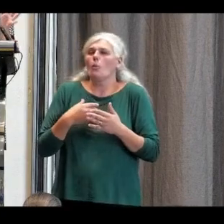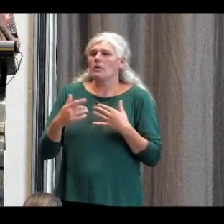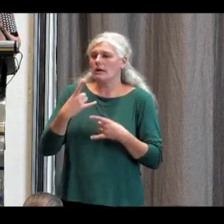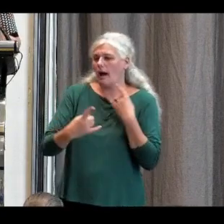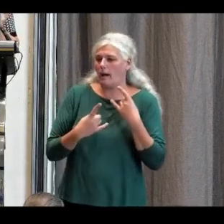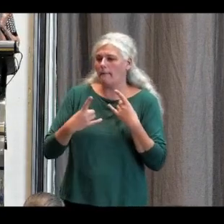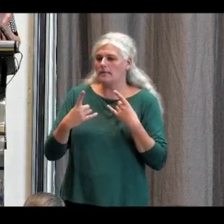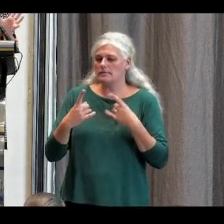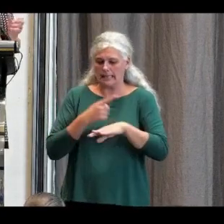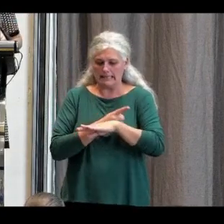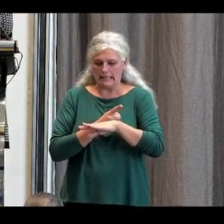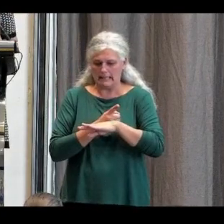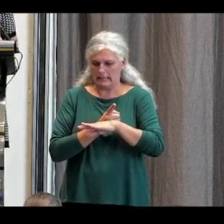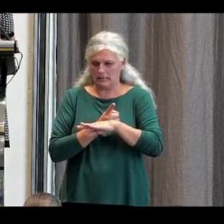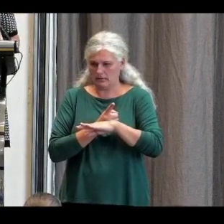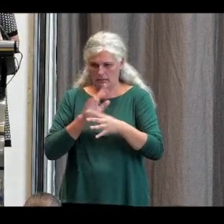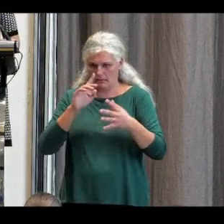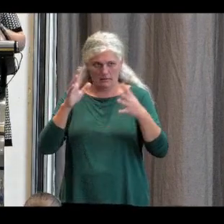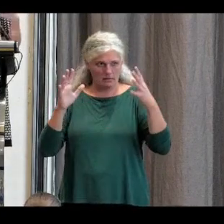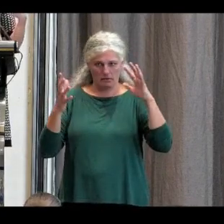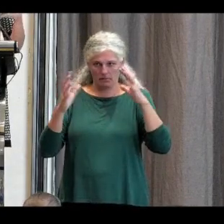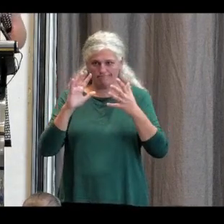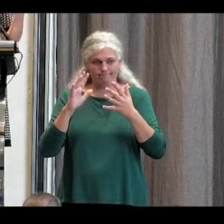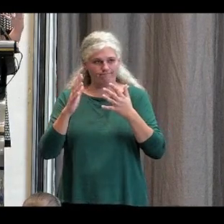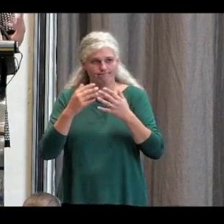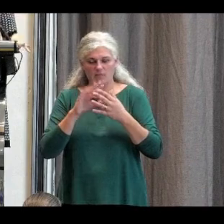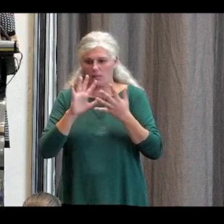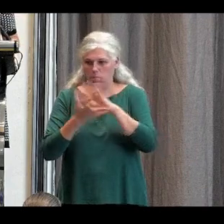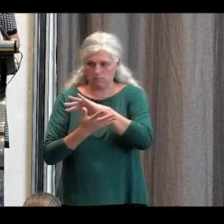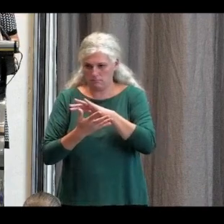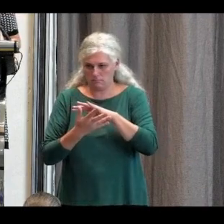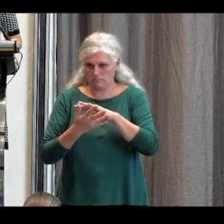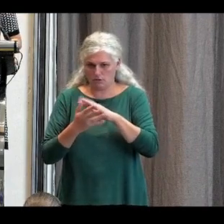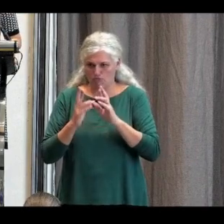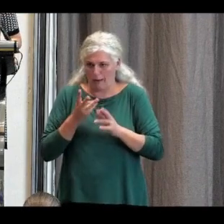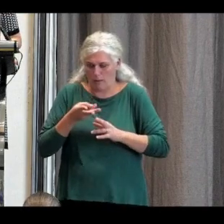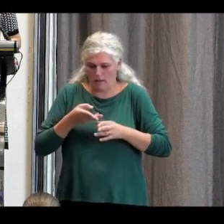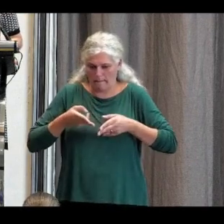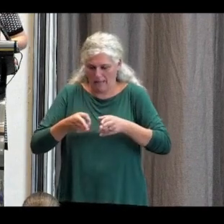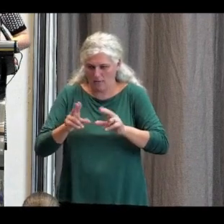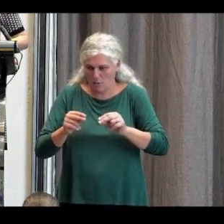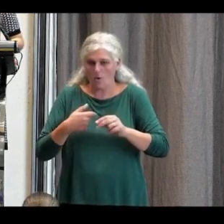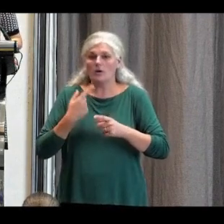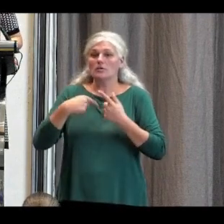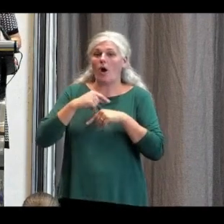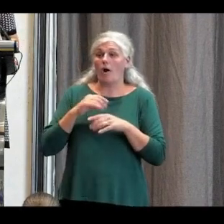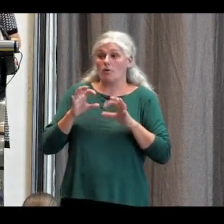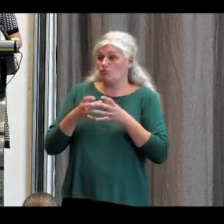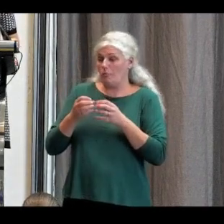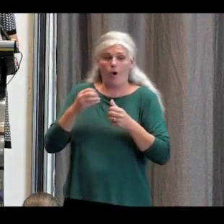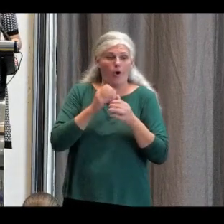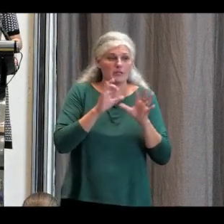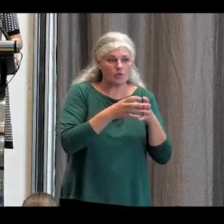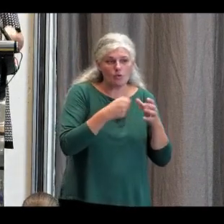these clocks are not ticking or are disrupted? And we verified, not only in our group, but other